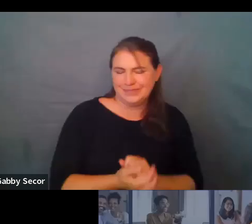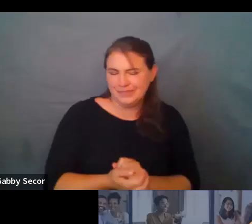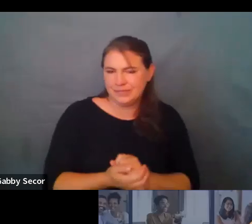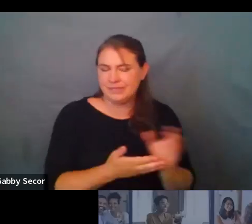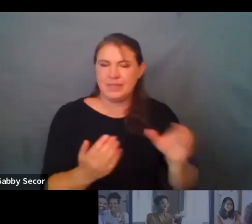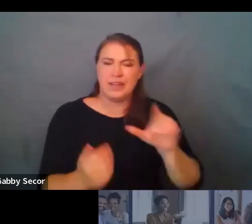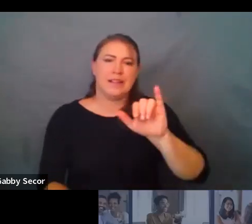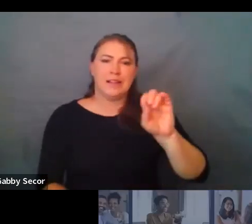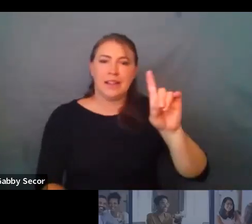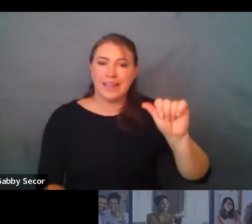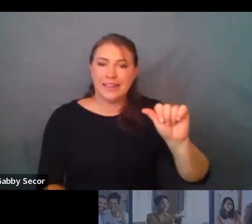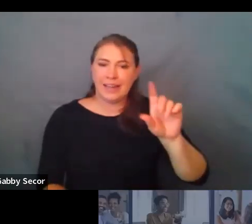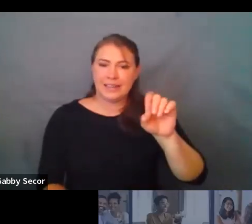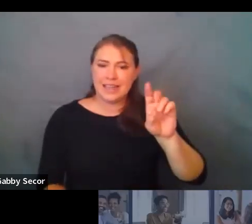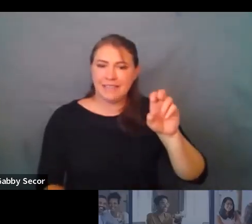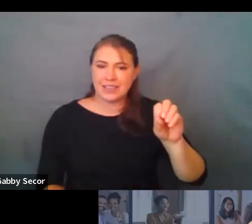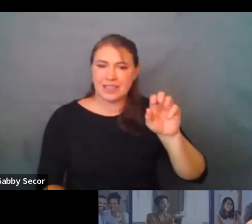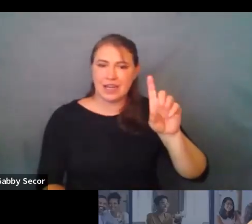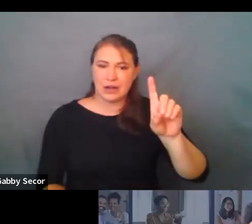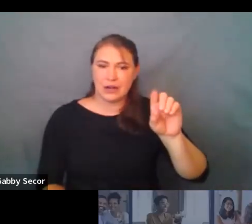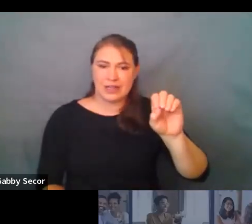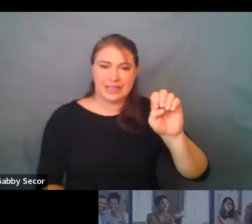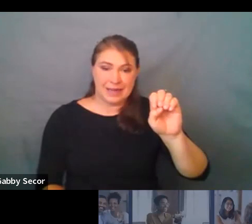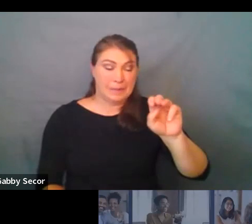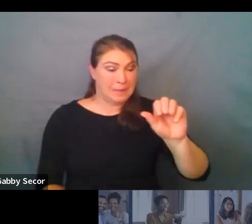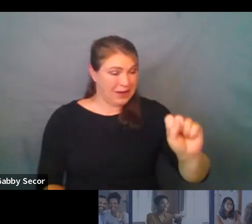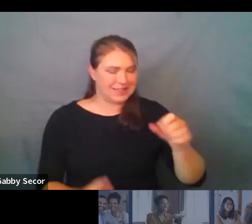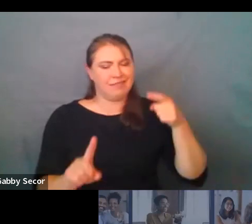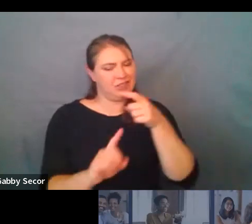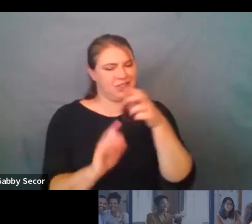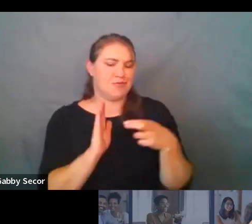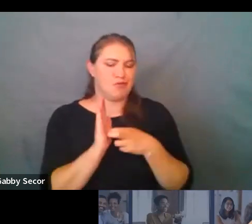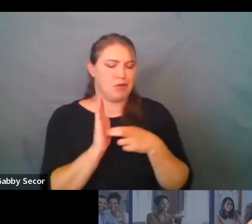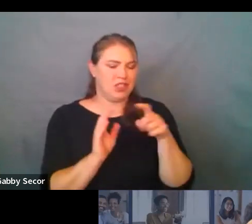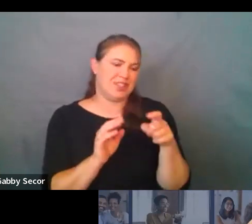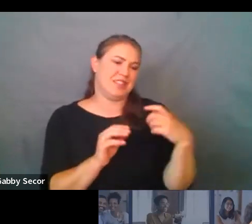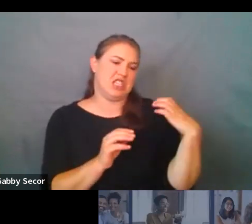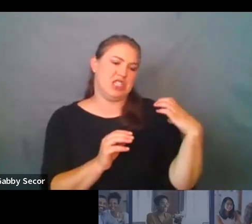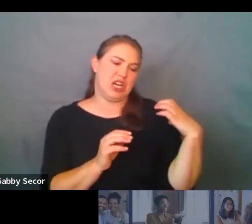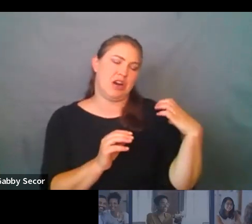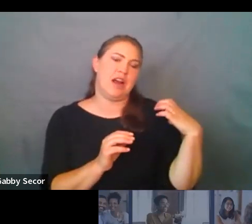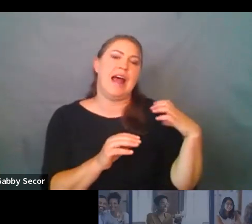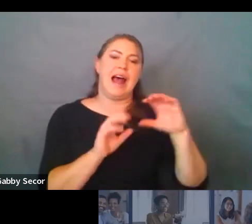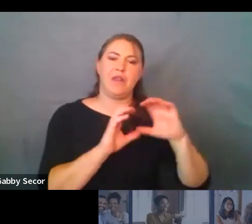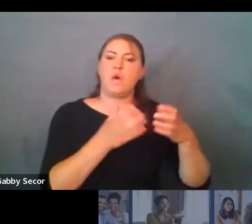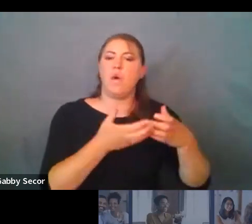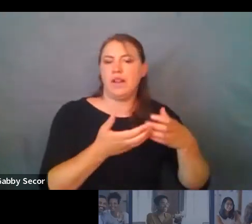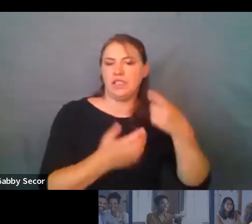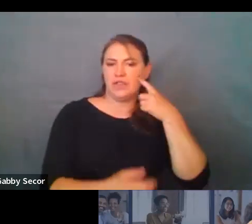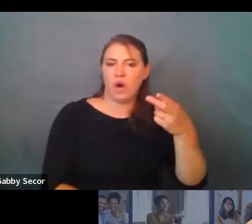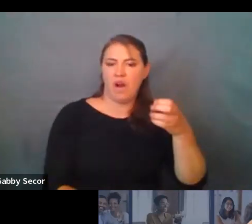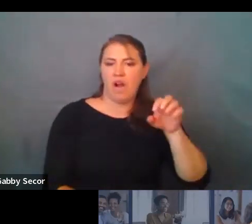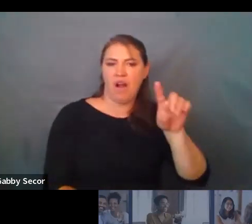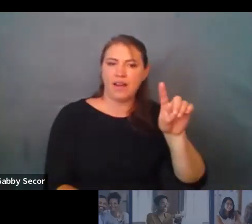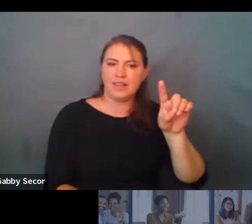Linda Davis-Demas, who all of you know for her role as one of the chairs of the Coalition of HUD Intermediaries, and of course